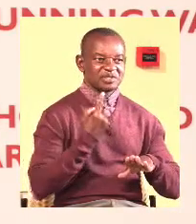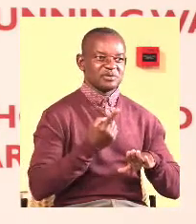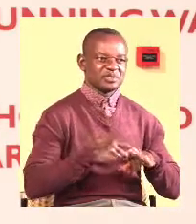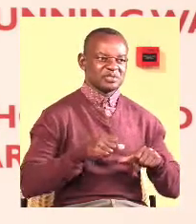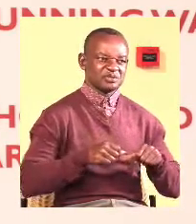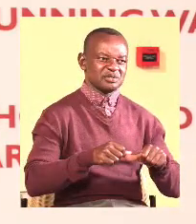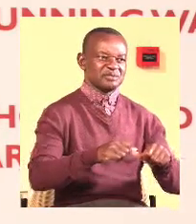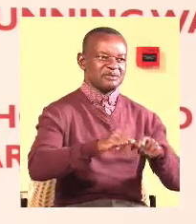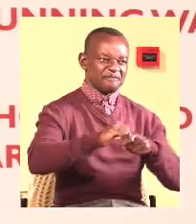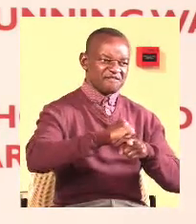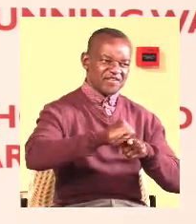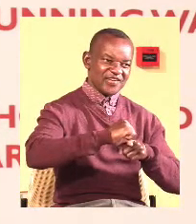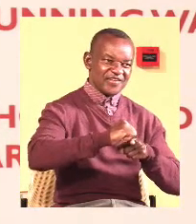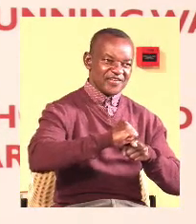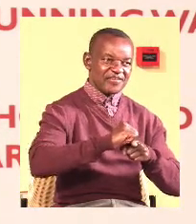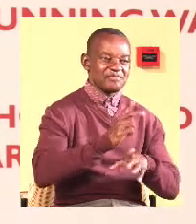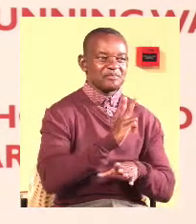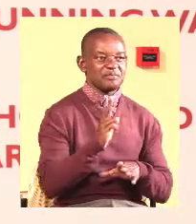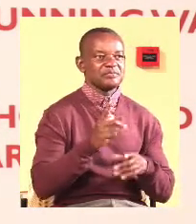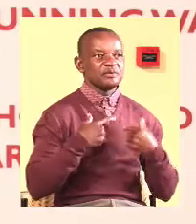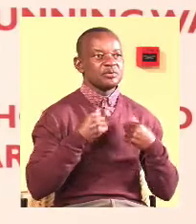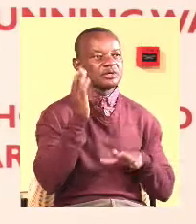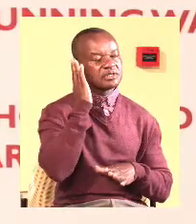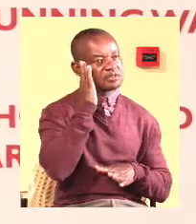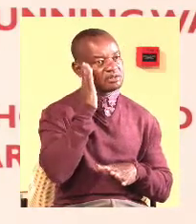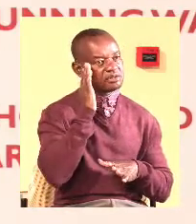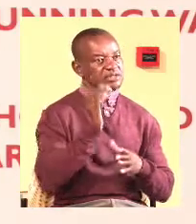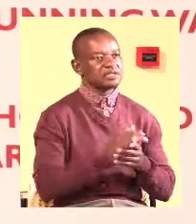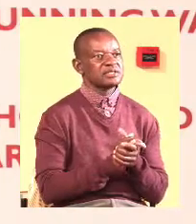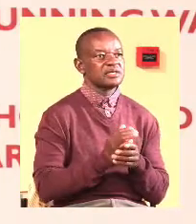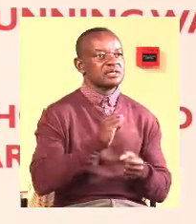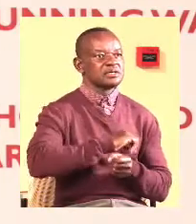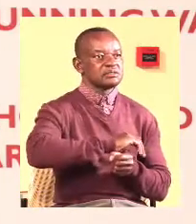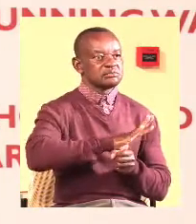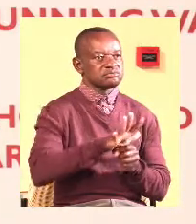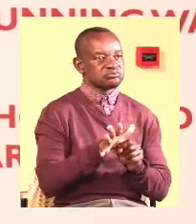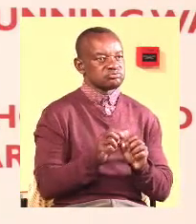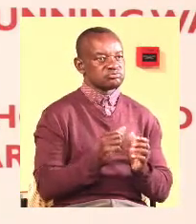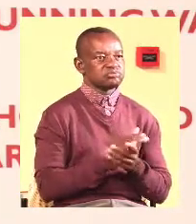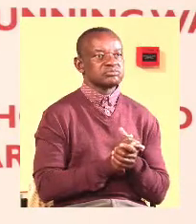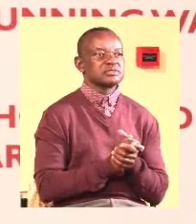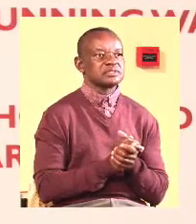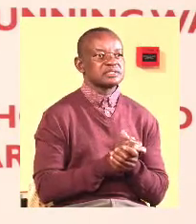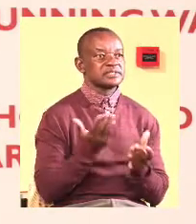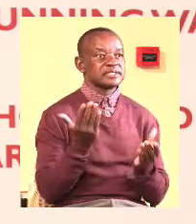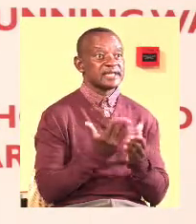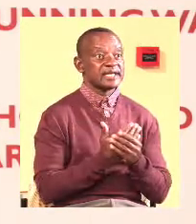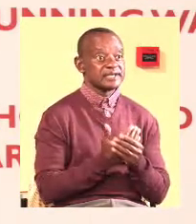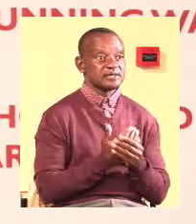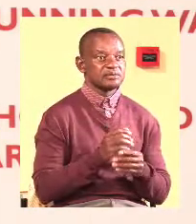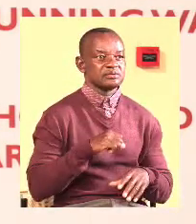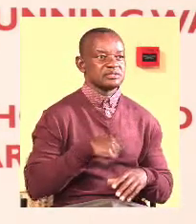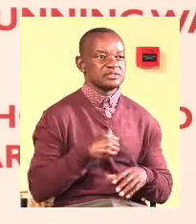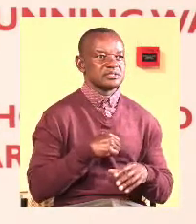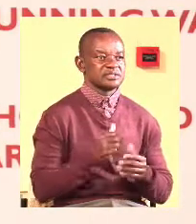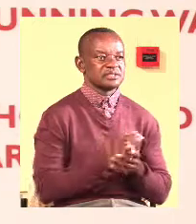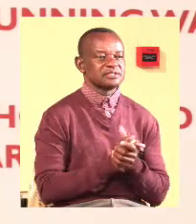that COVID-19 is something new, so there is always new information coming up. So it's not a once-off event,